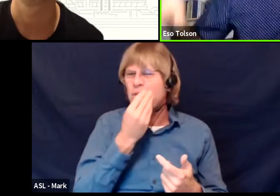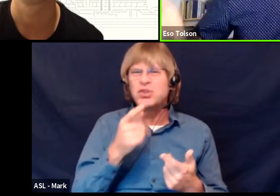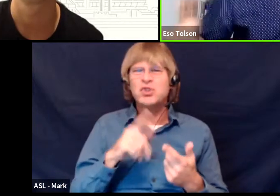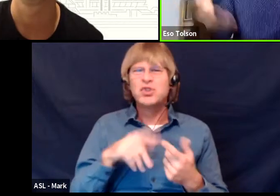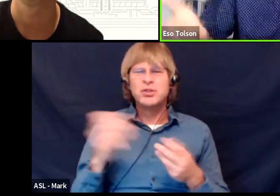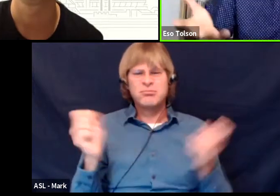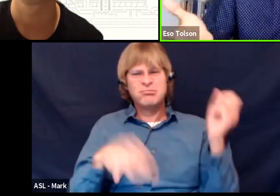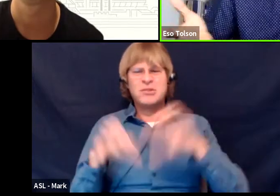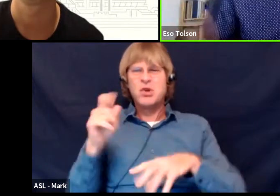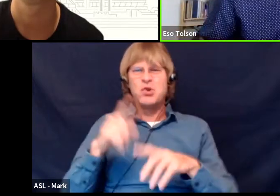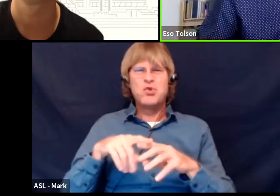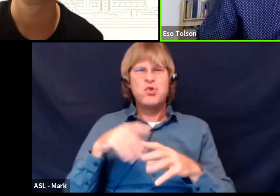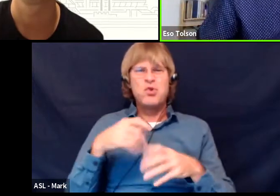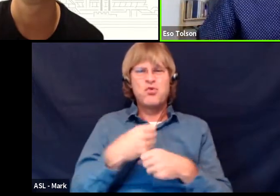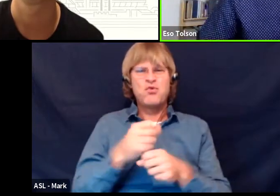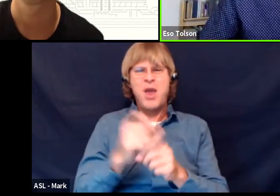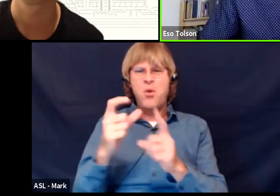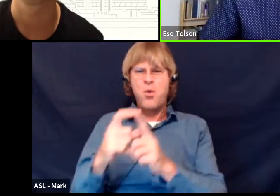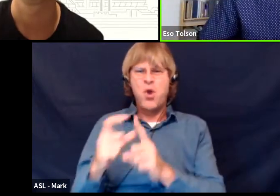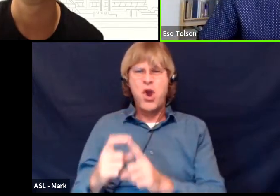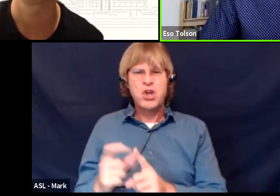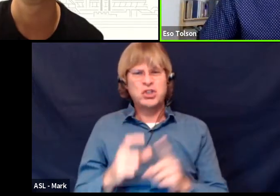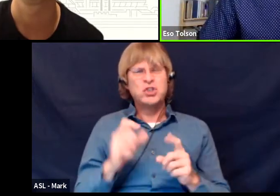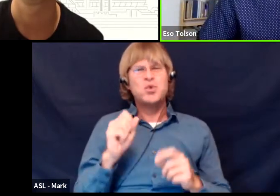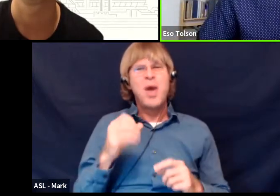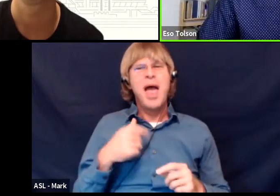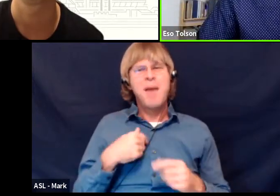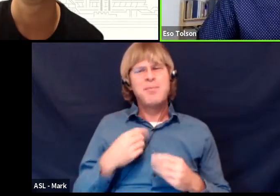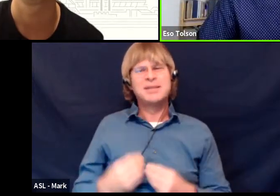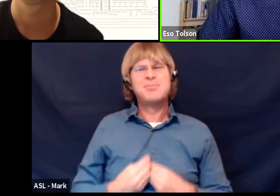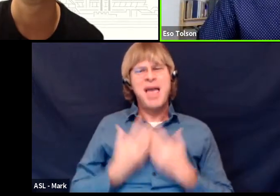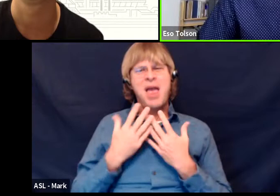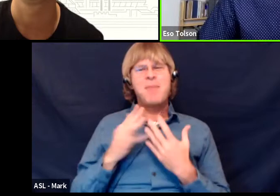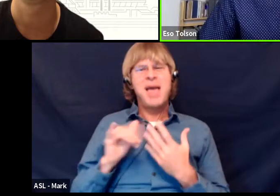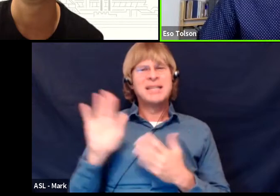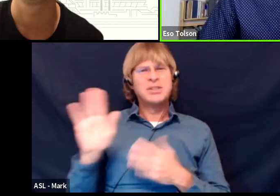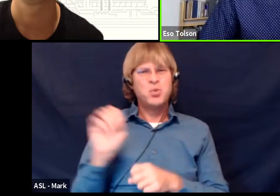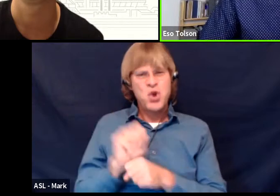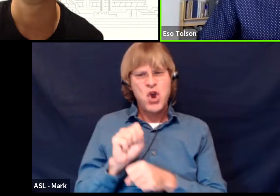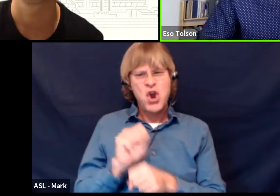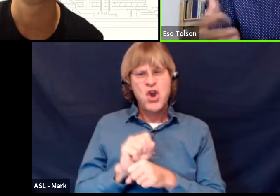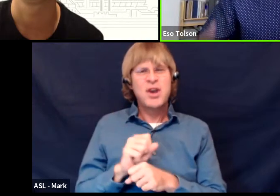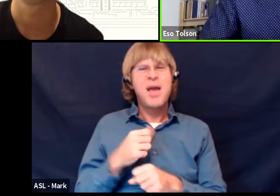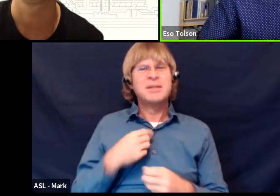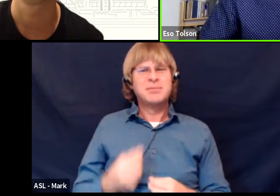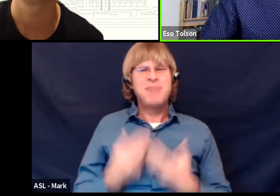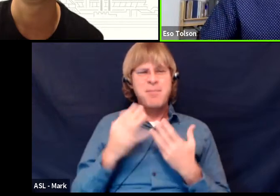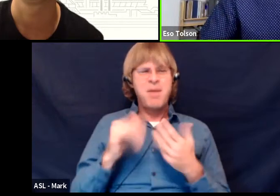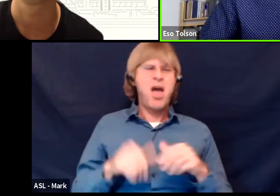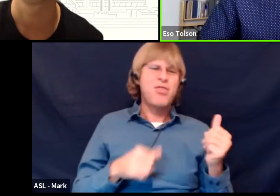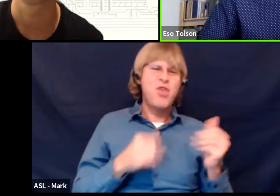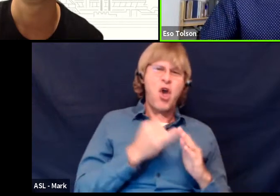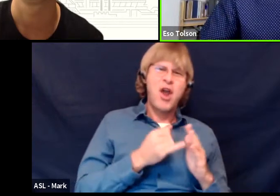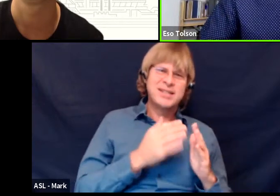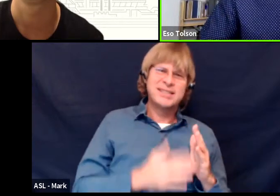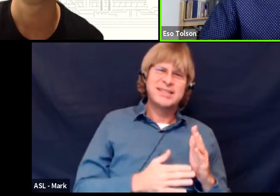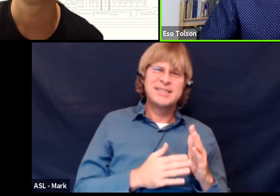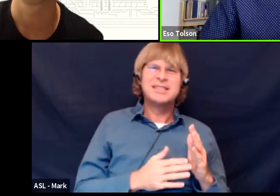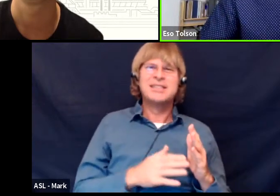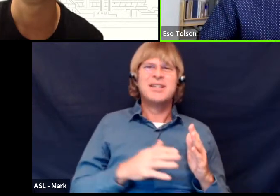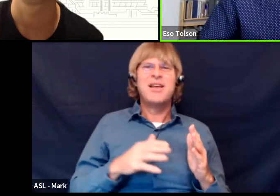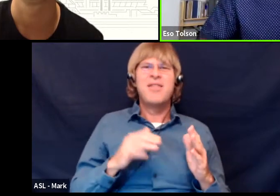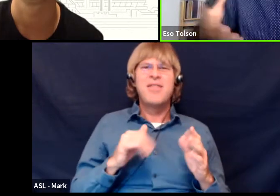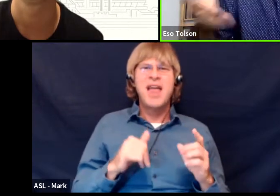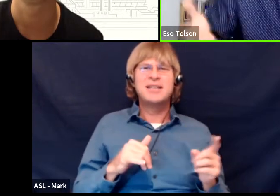just create these words. And so I'm inspired by his work. I'm inspired by other artists that